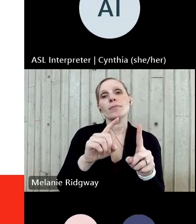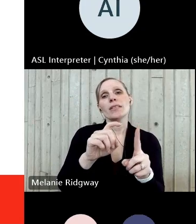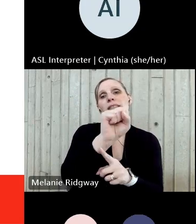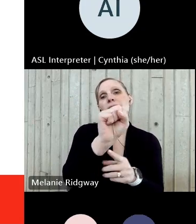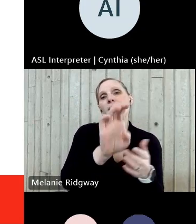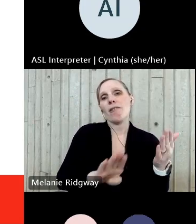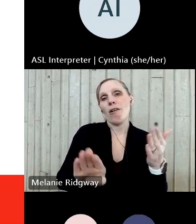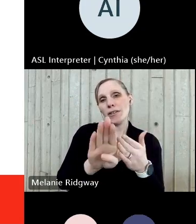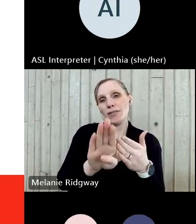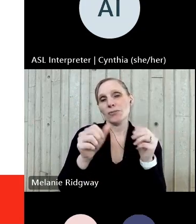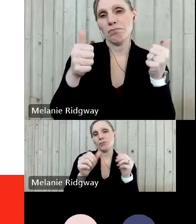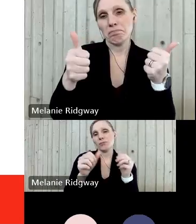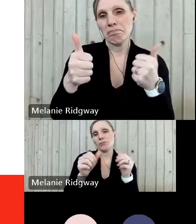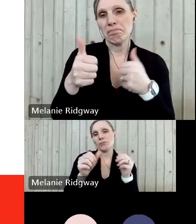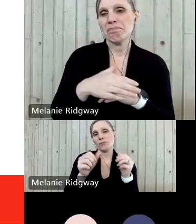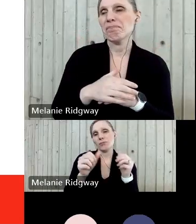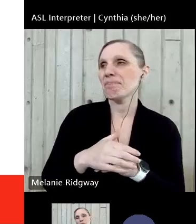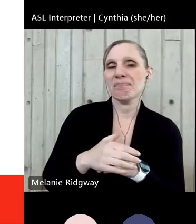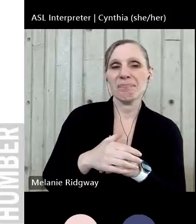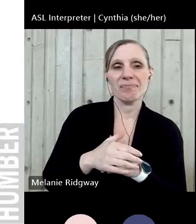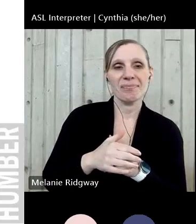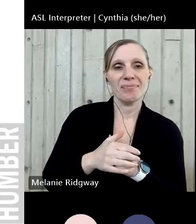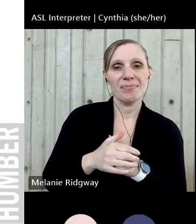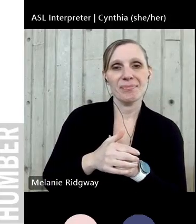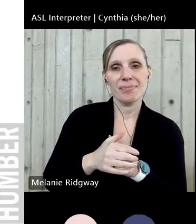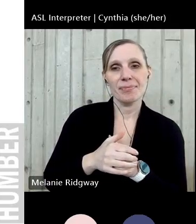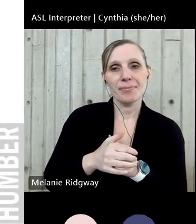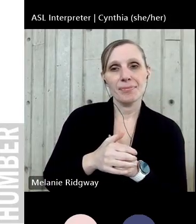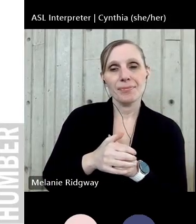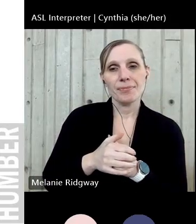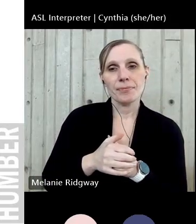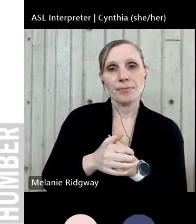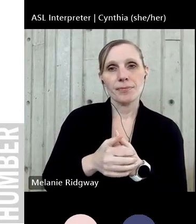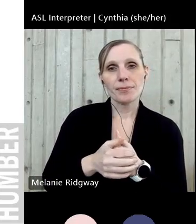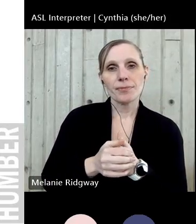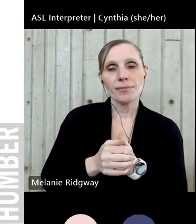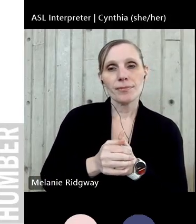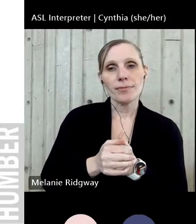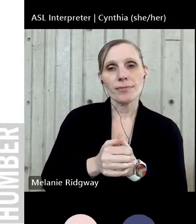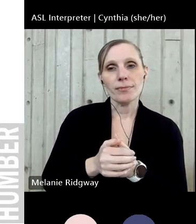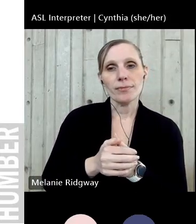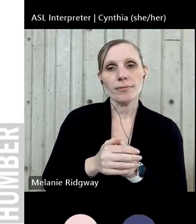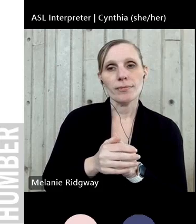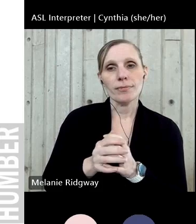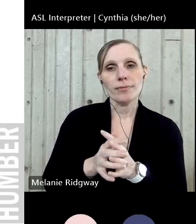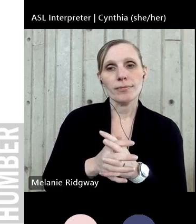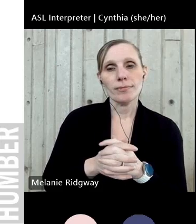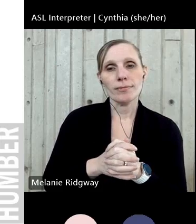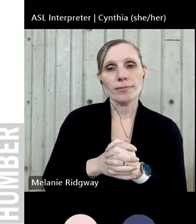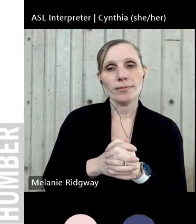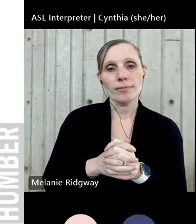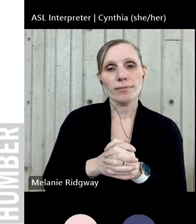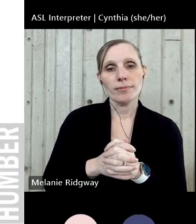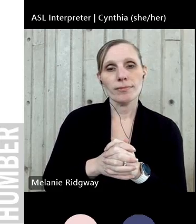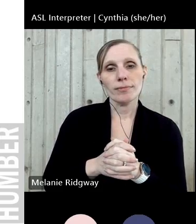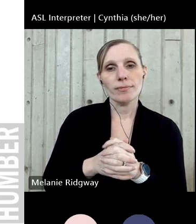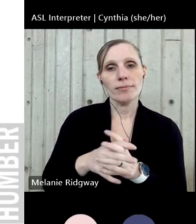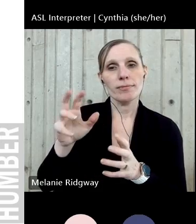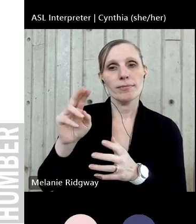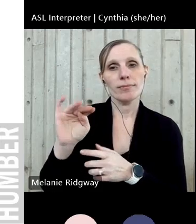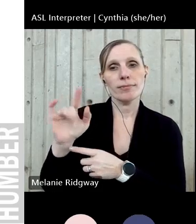today. Thank you. All right. Oh,